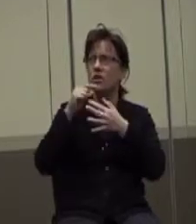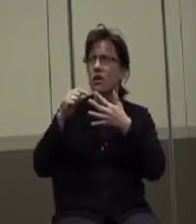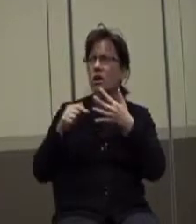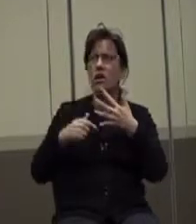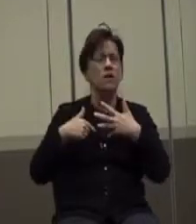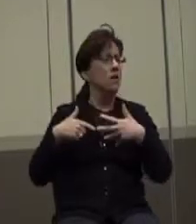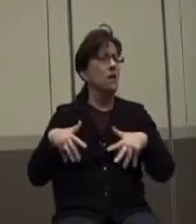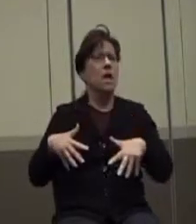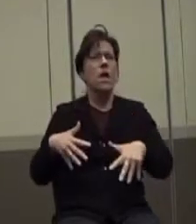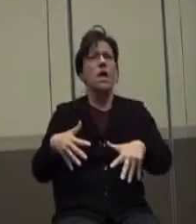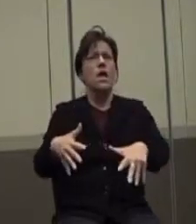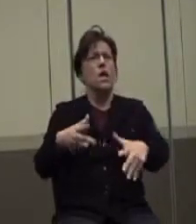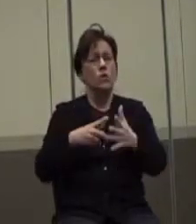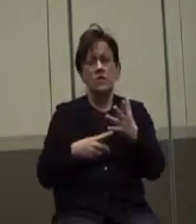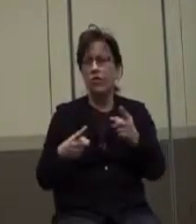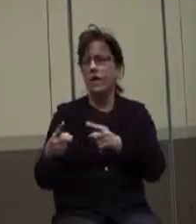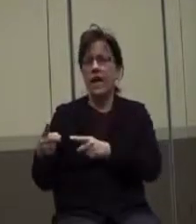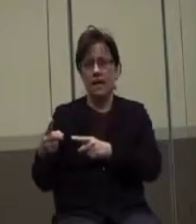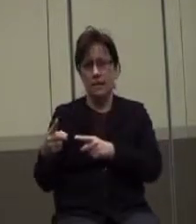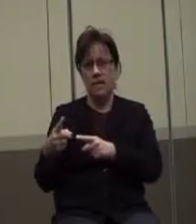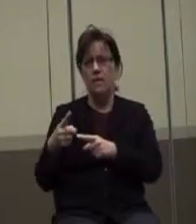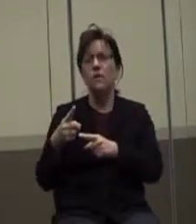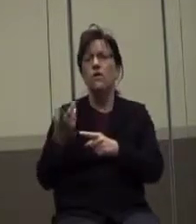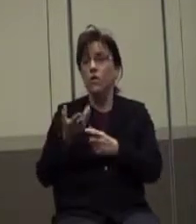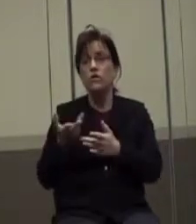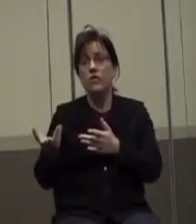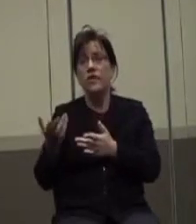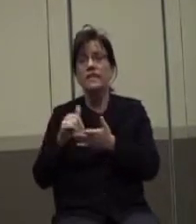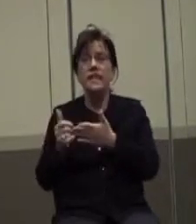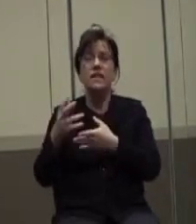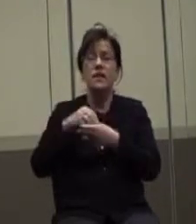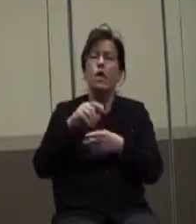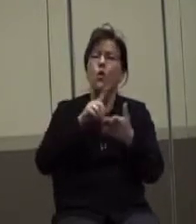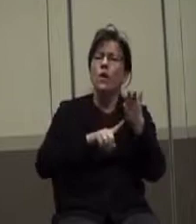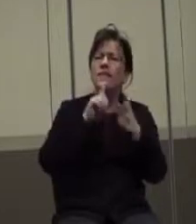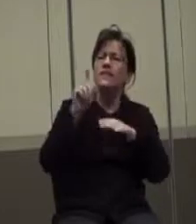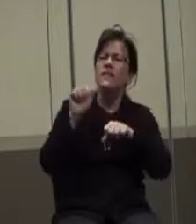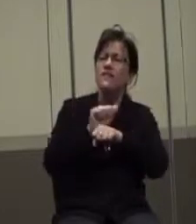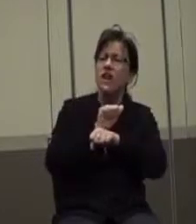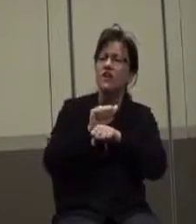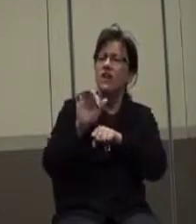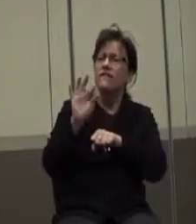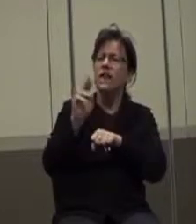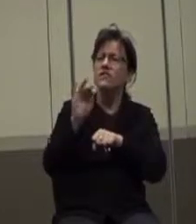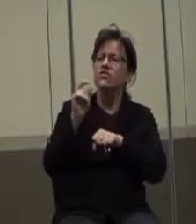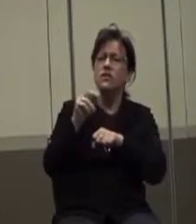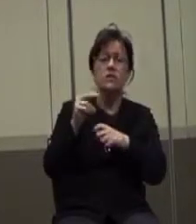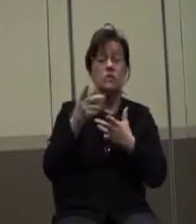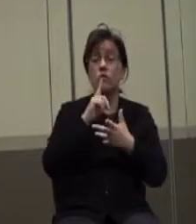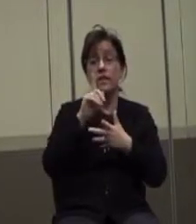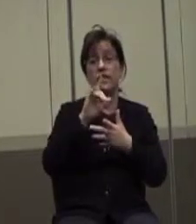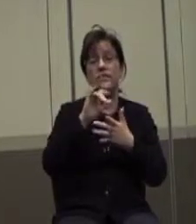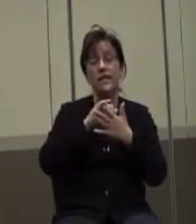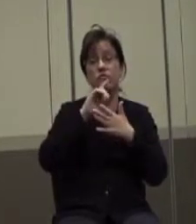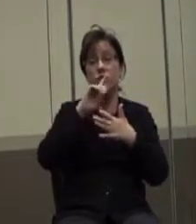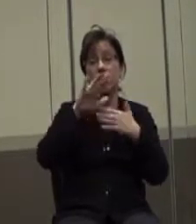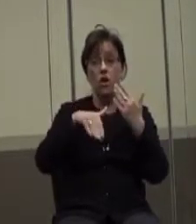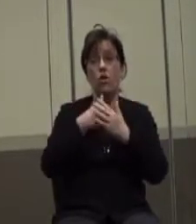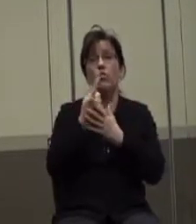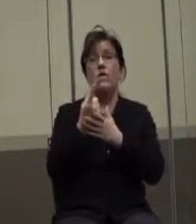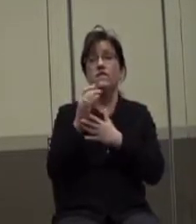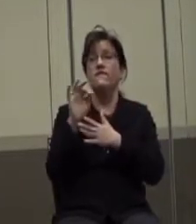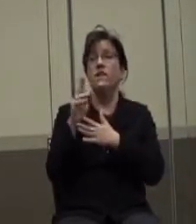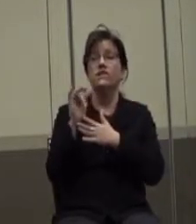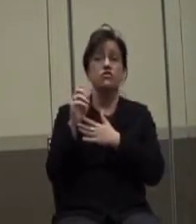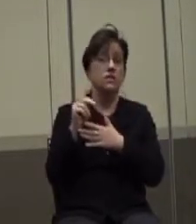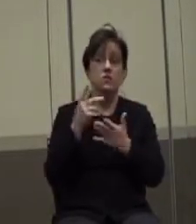and then I become anxious in terms of what's going on. So those are factors that play into it. What's the function? You said two functions. Actually, that's all one function. What is the function there?